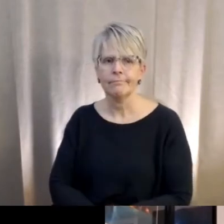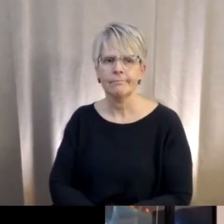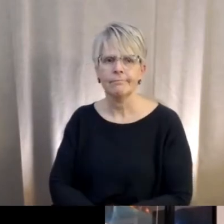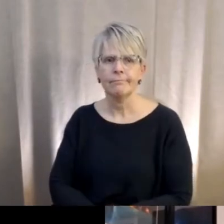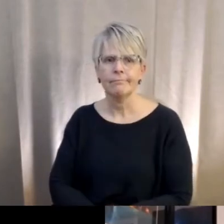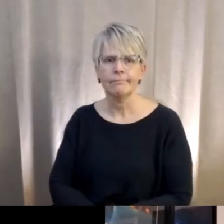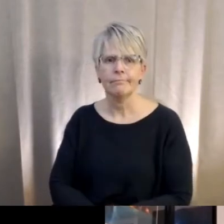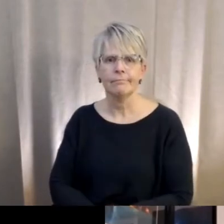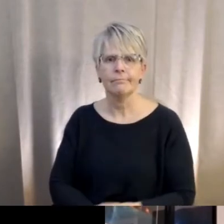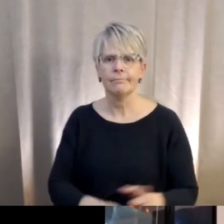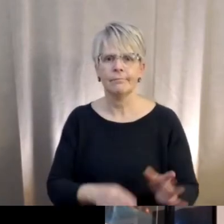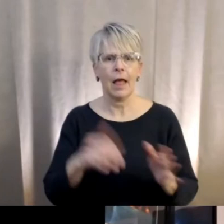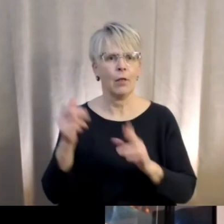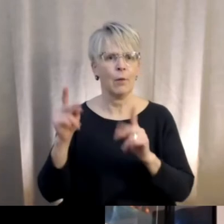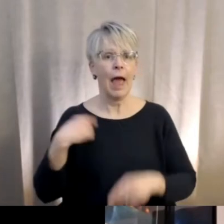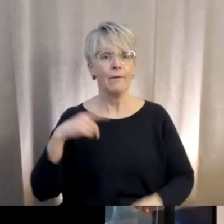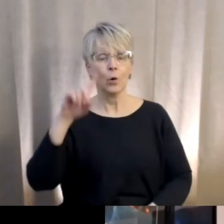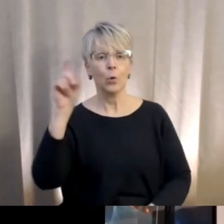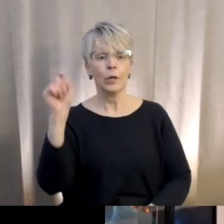I have a question.